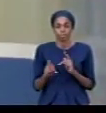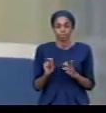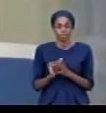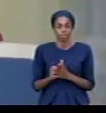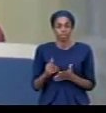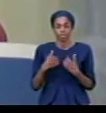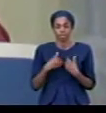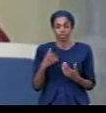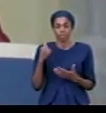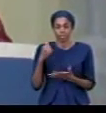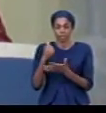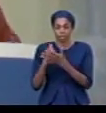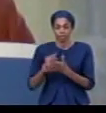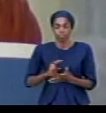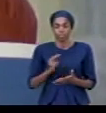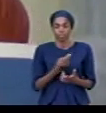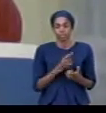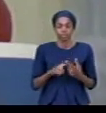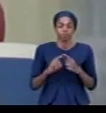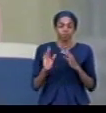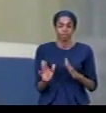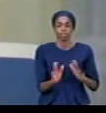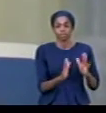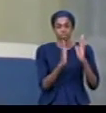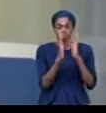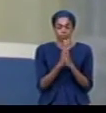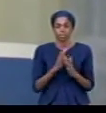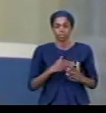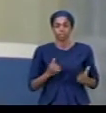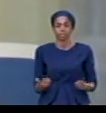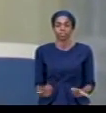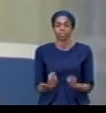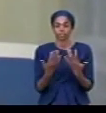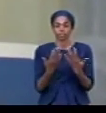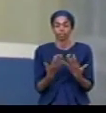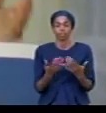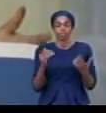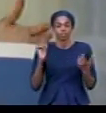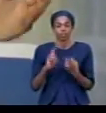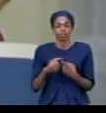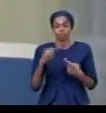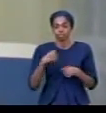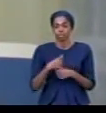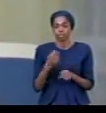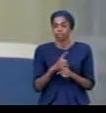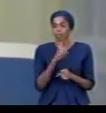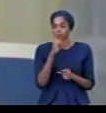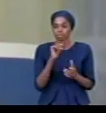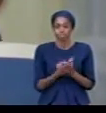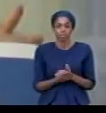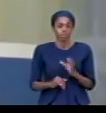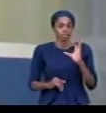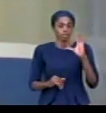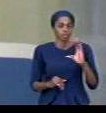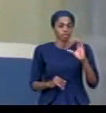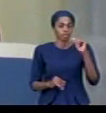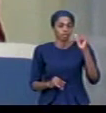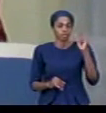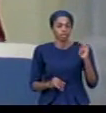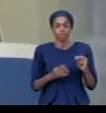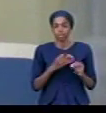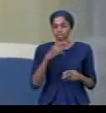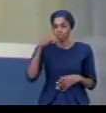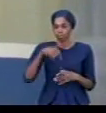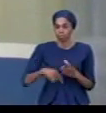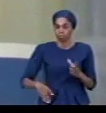prayed, they made sacrifices a lot in order to see that CAN, Deeper Life, and all churches